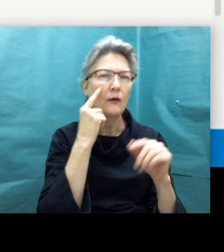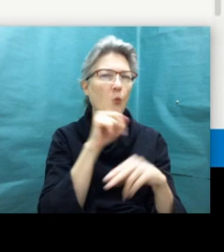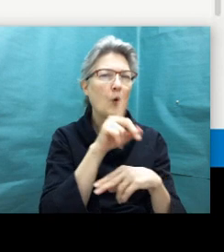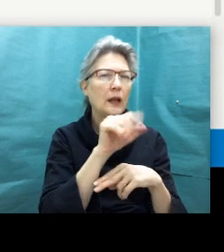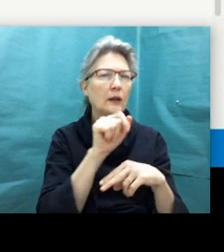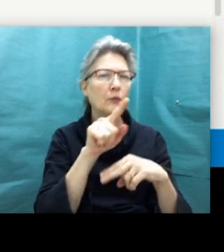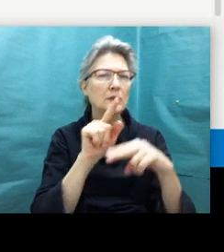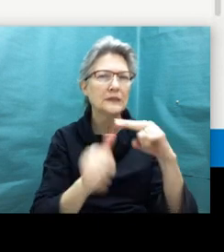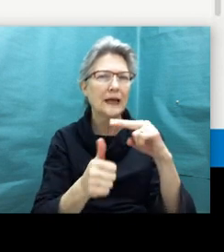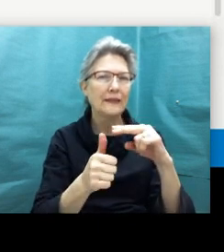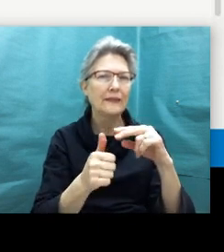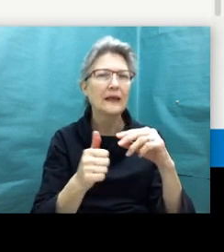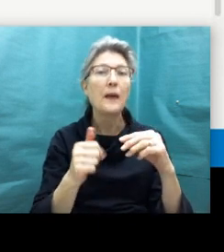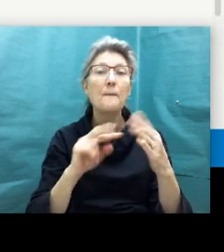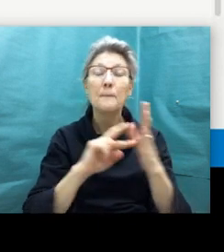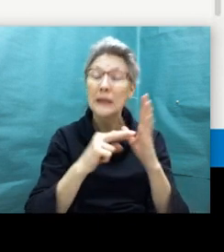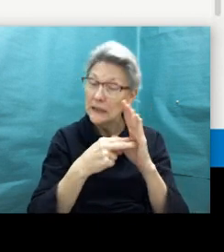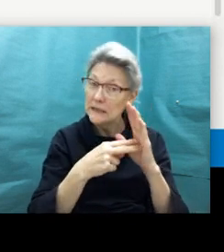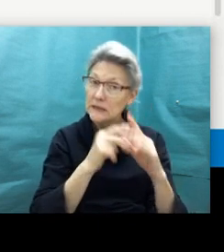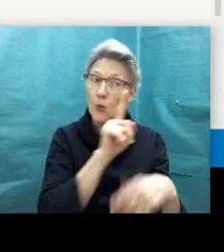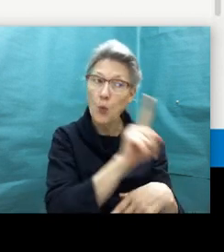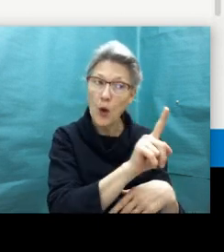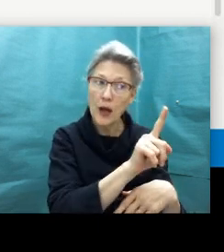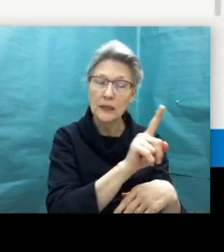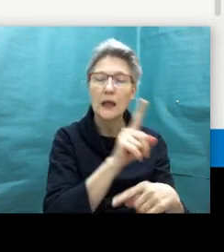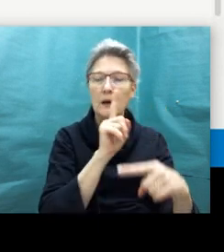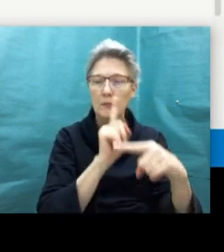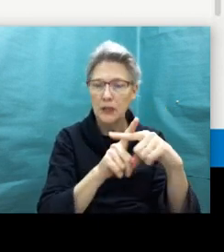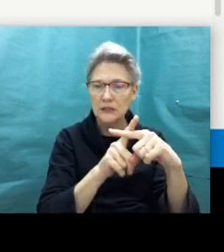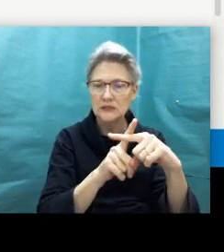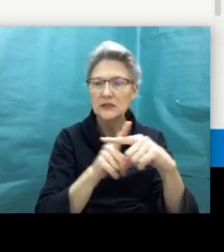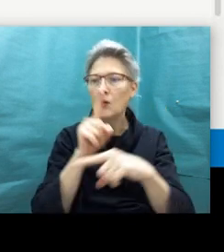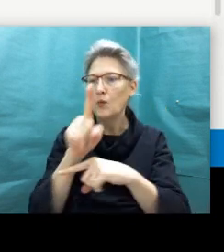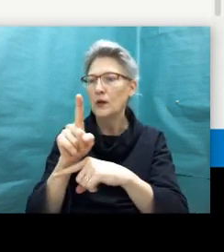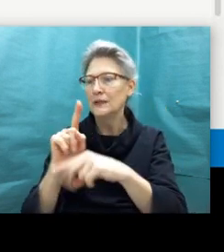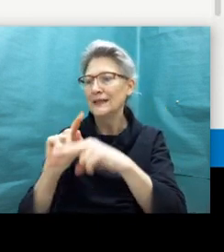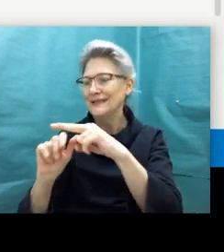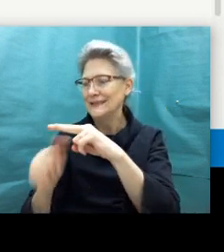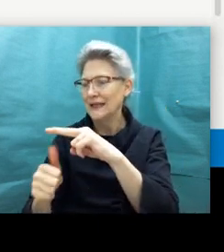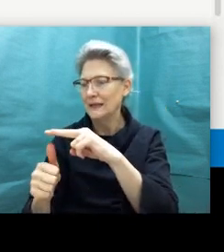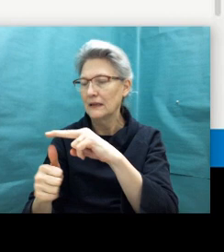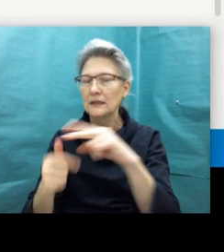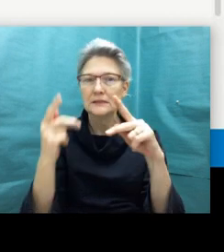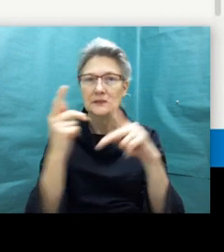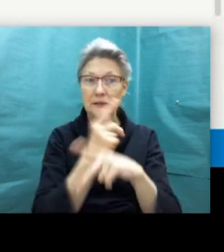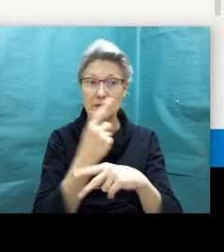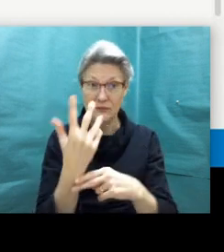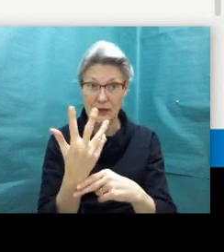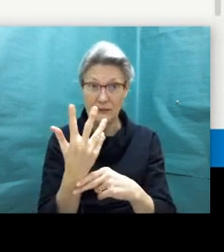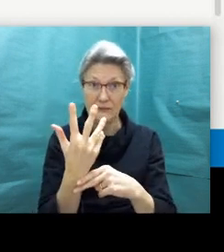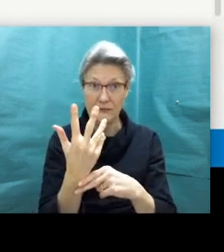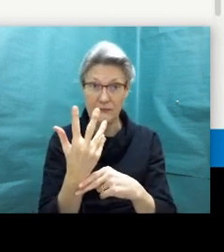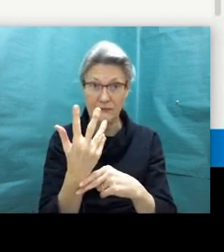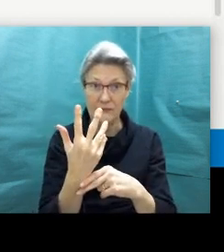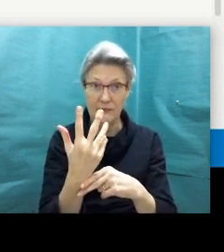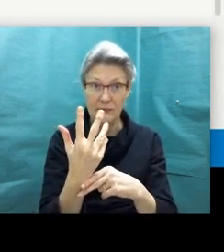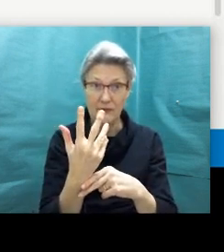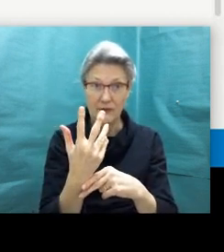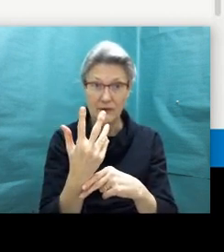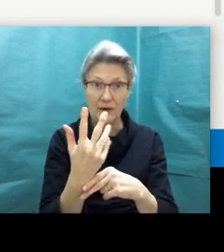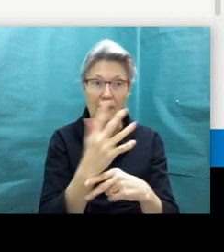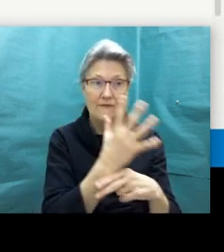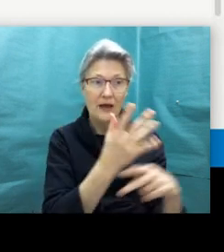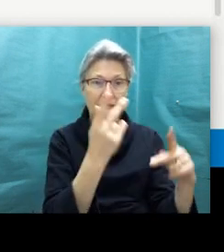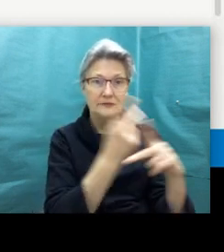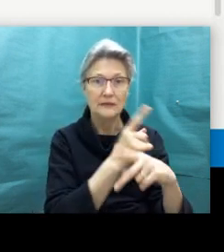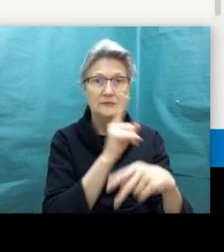as 1 1/10. And I'm going to multiply both of those by 5. So I'm thinking of this as